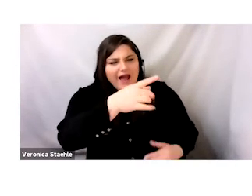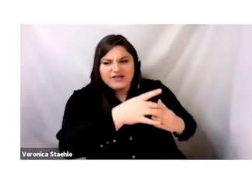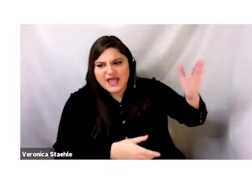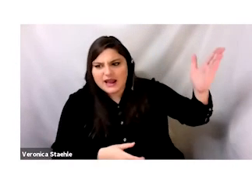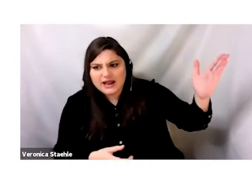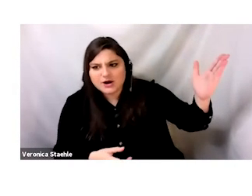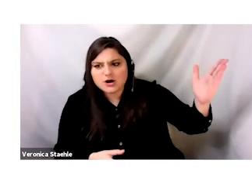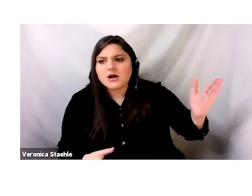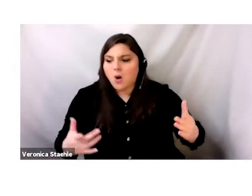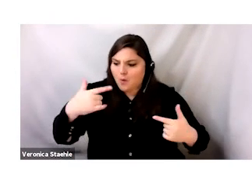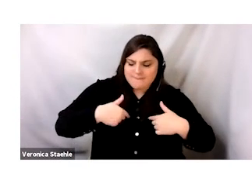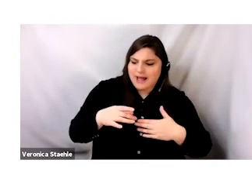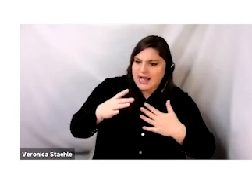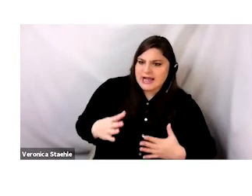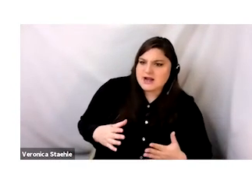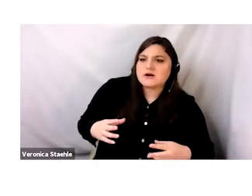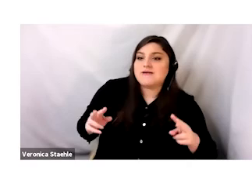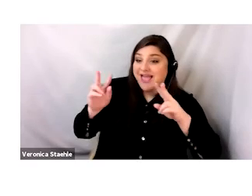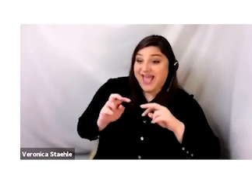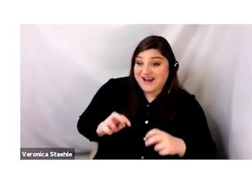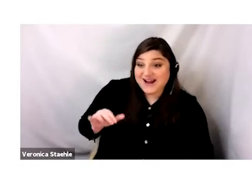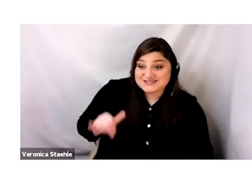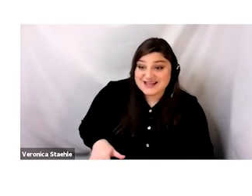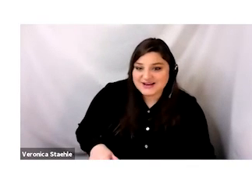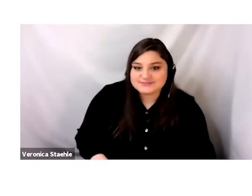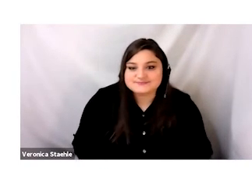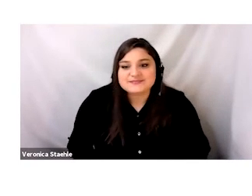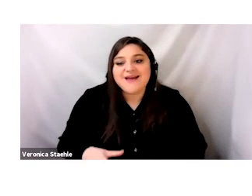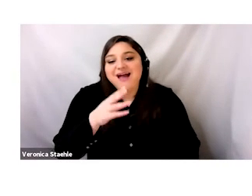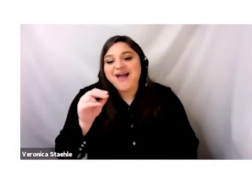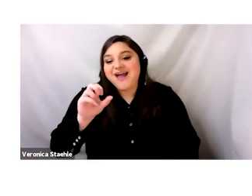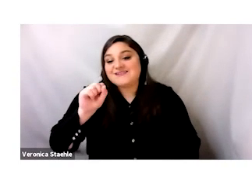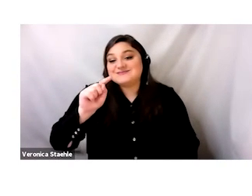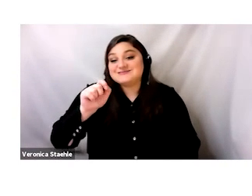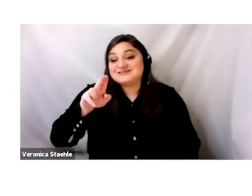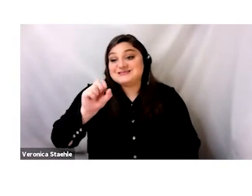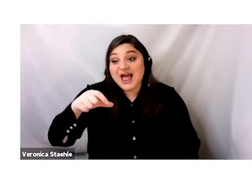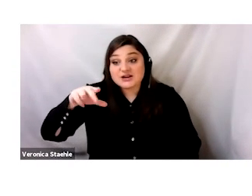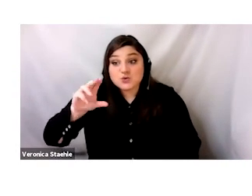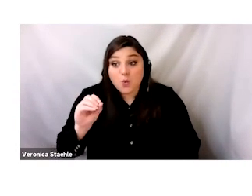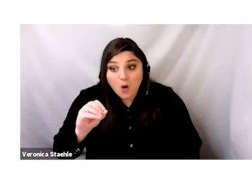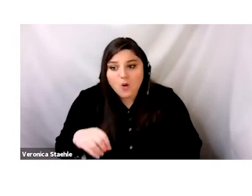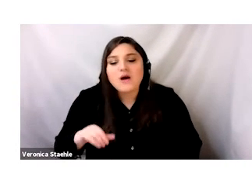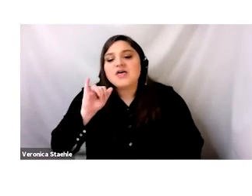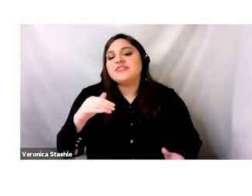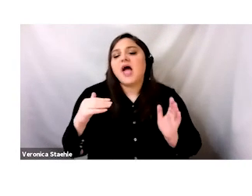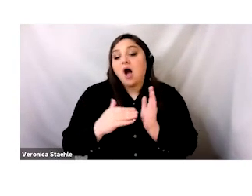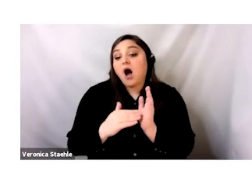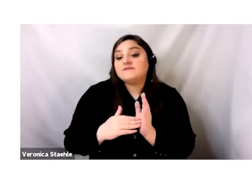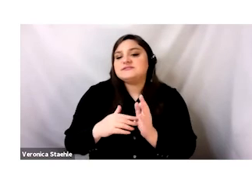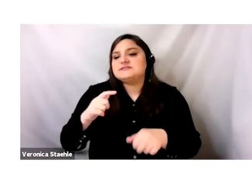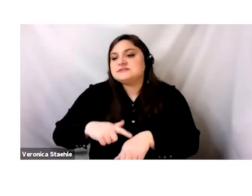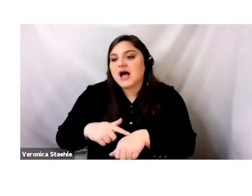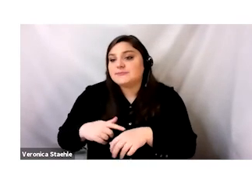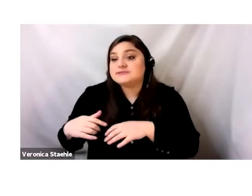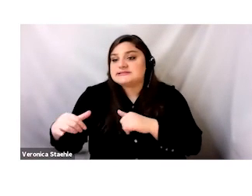the status quo. And the status quo is different depending on the identities in which you are actually centering in